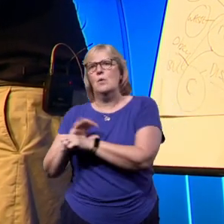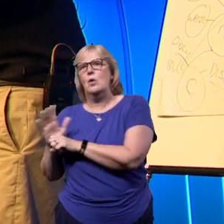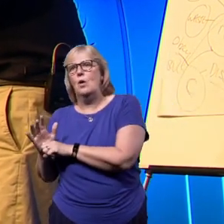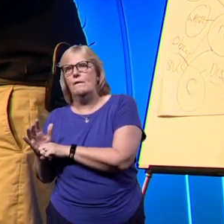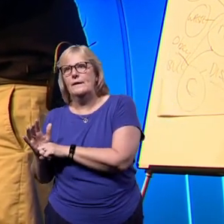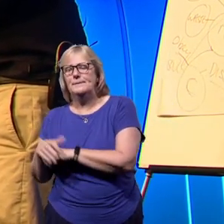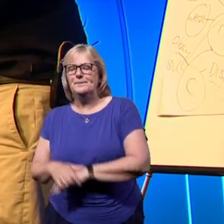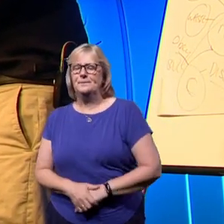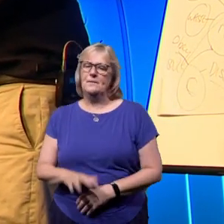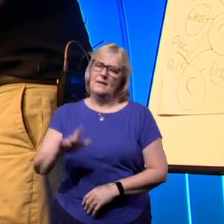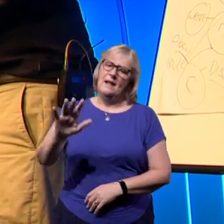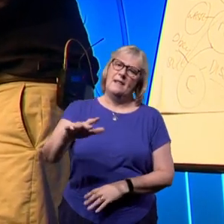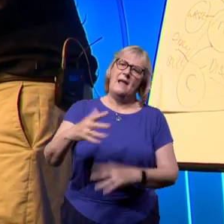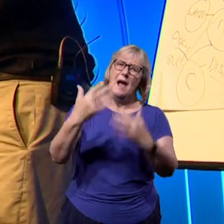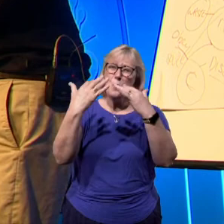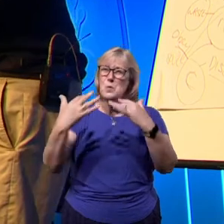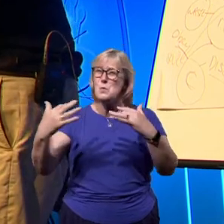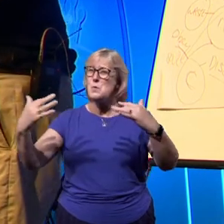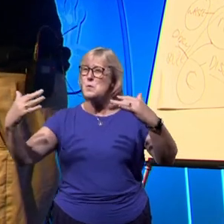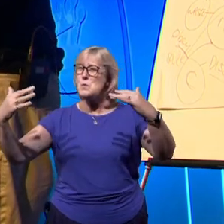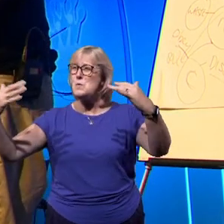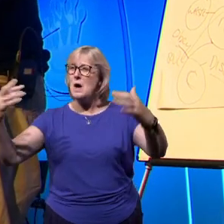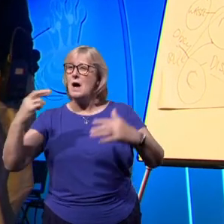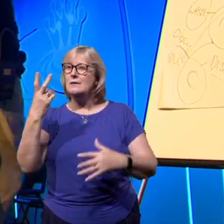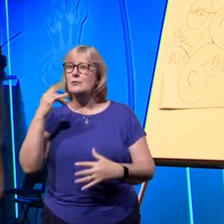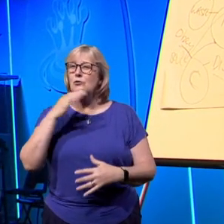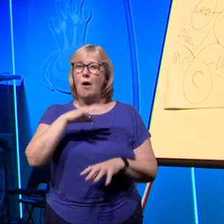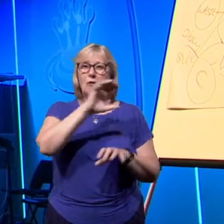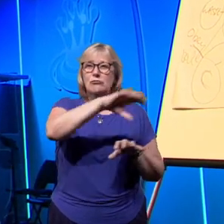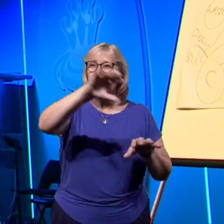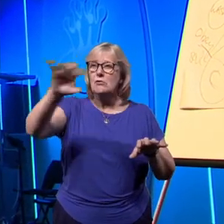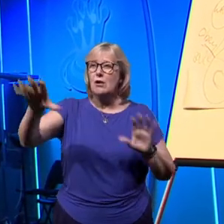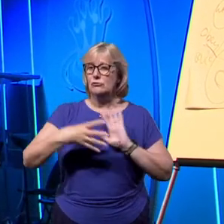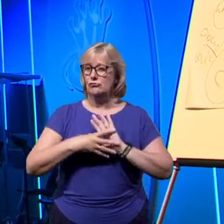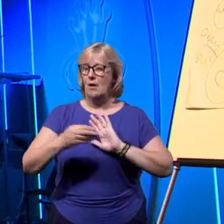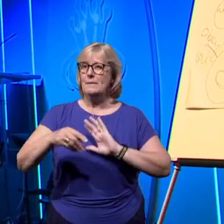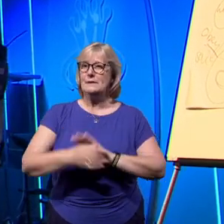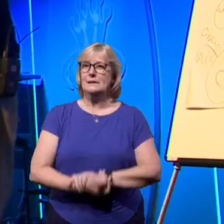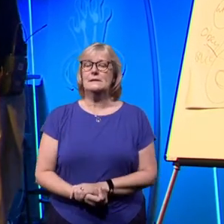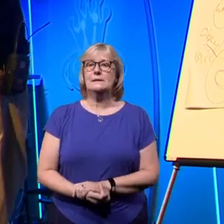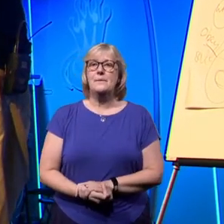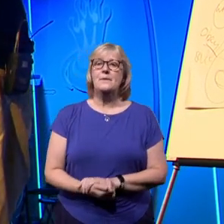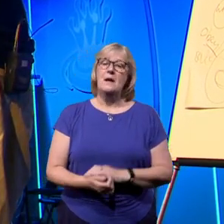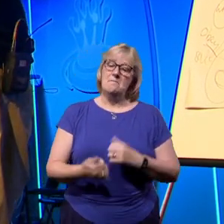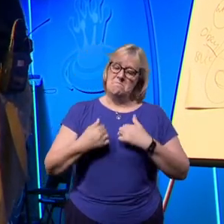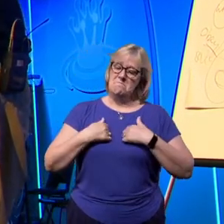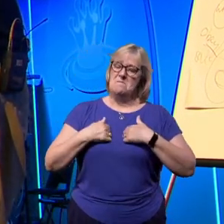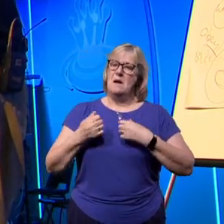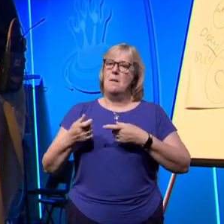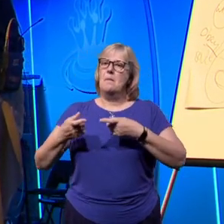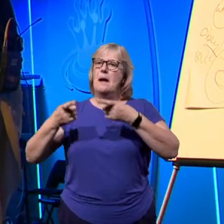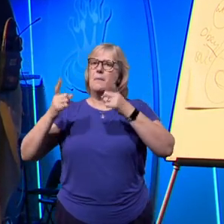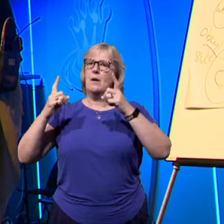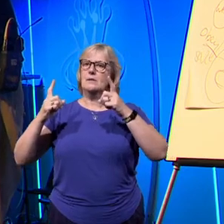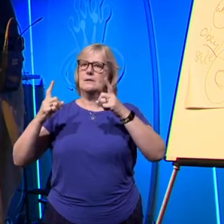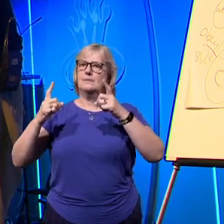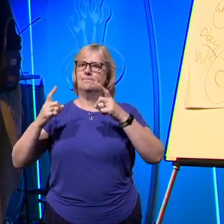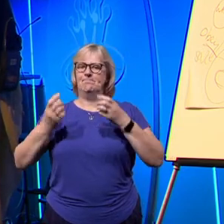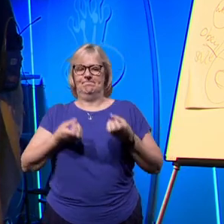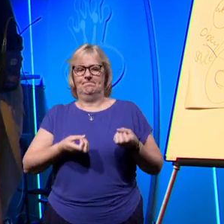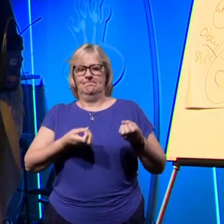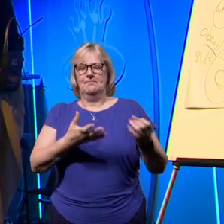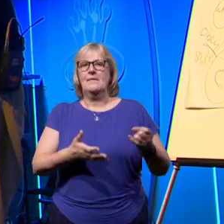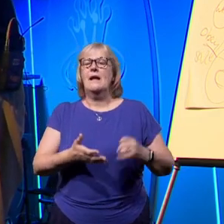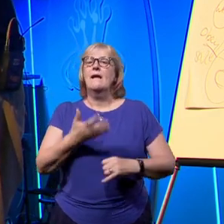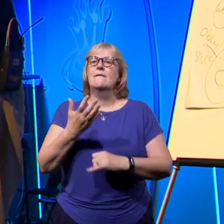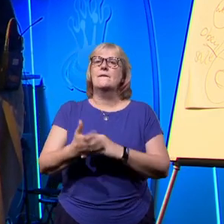200 countries represented, 10,000 leaders, there we were. And my boss, Richard Bewes, was given the final address. Billy Graham was